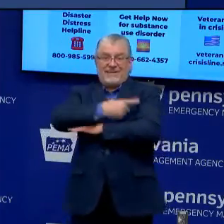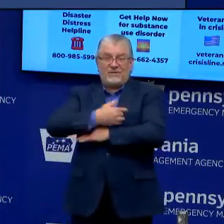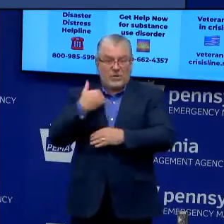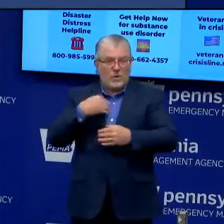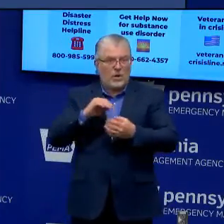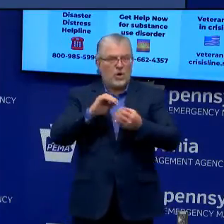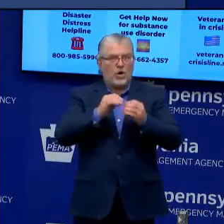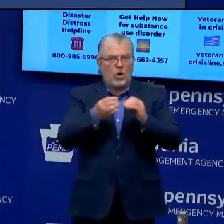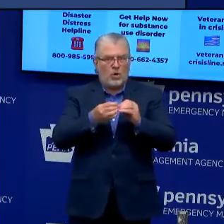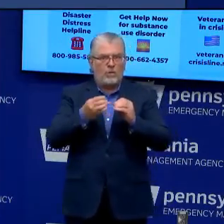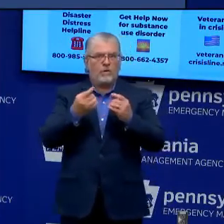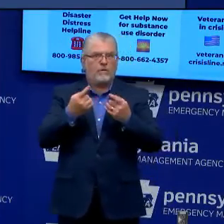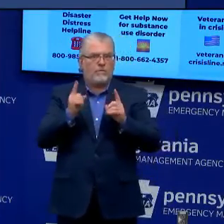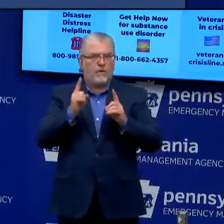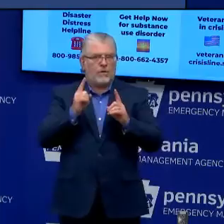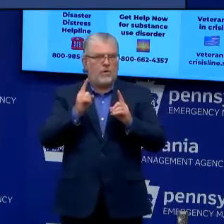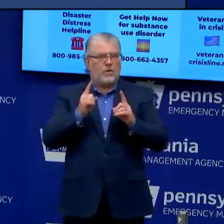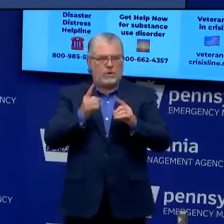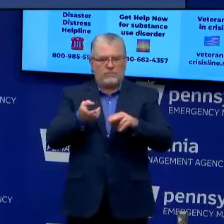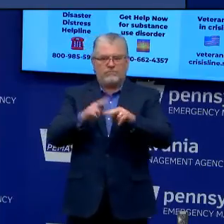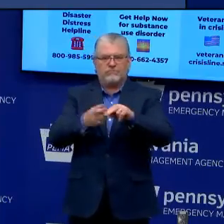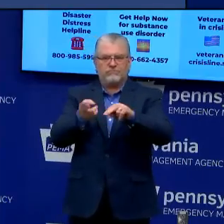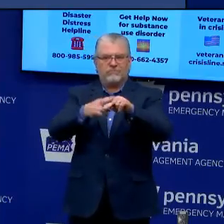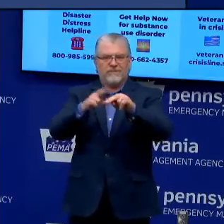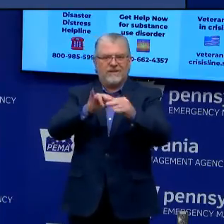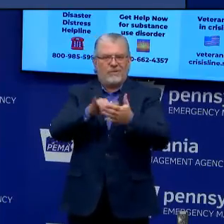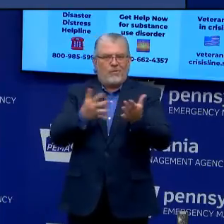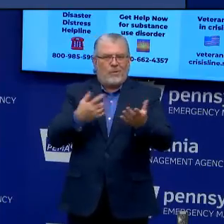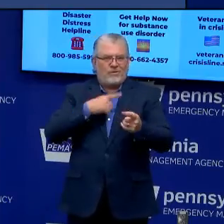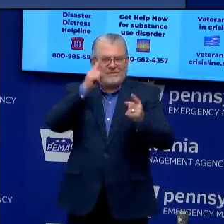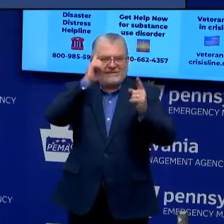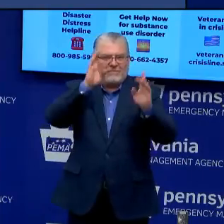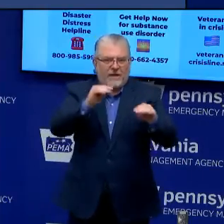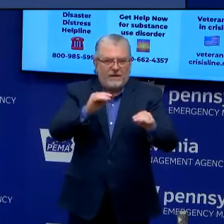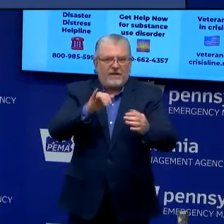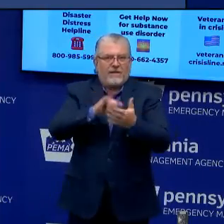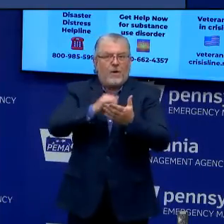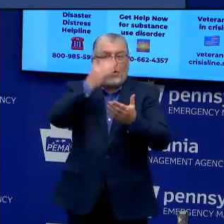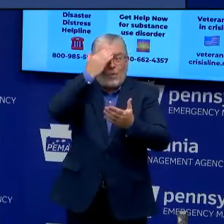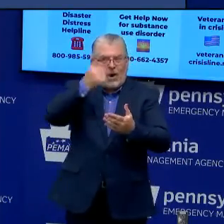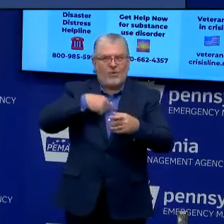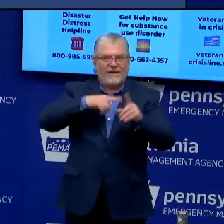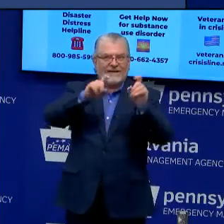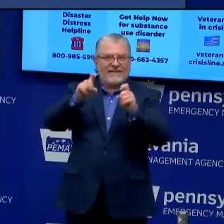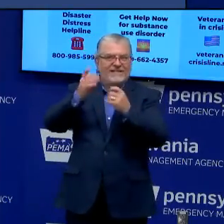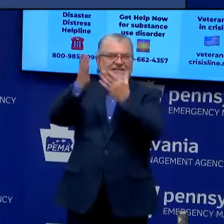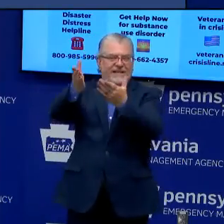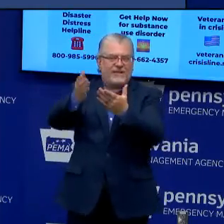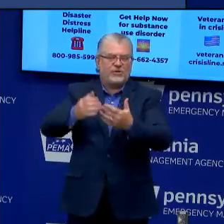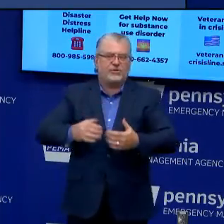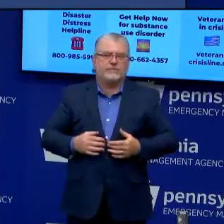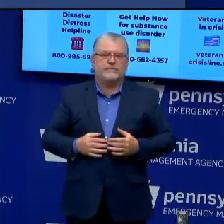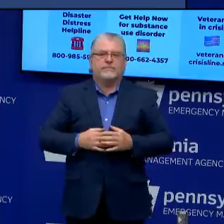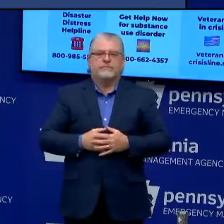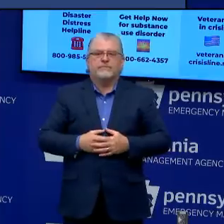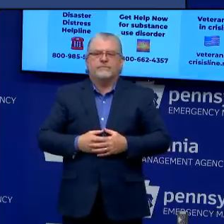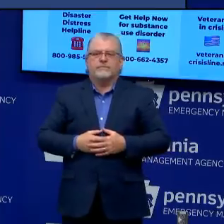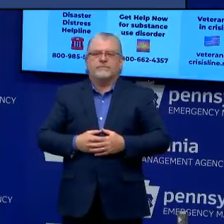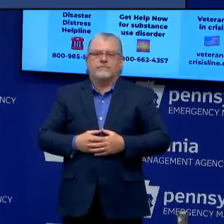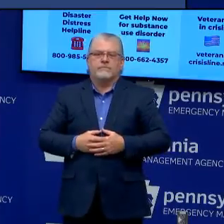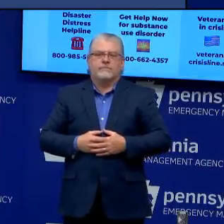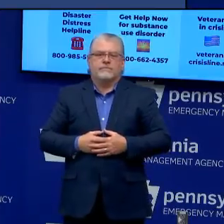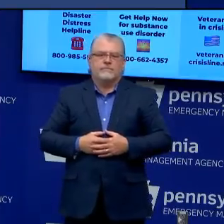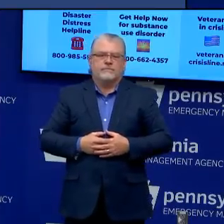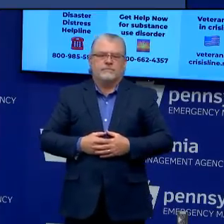what we expected, and we're very pleased about that. We have a question from Lehigh Valley Live on nursing homes. How are nursing homes and long-term